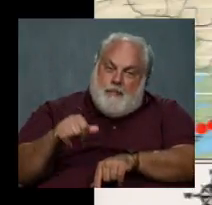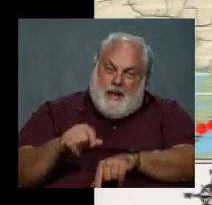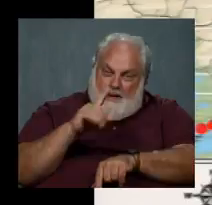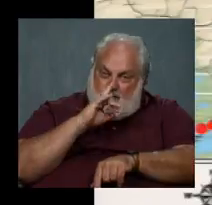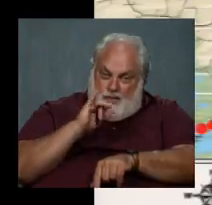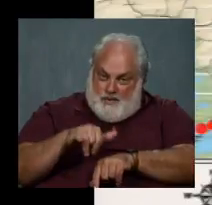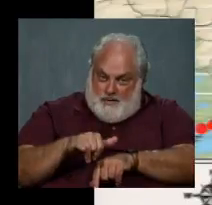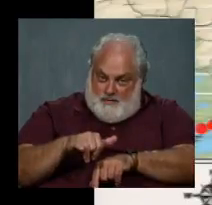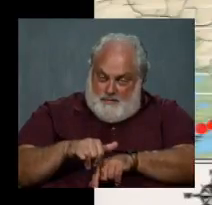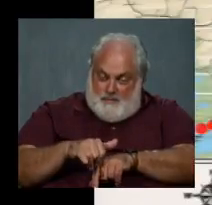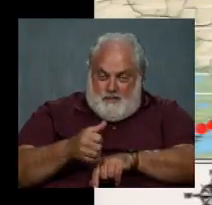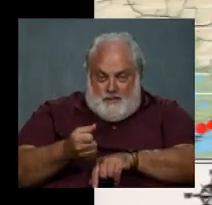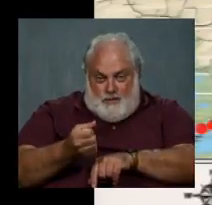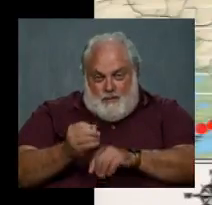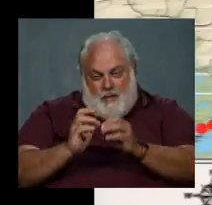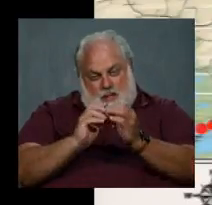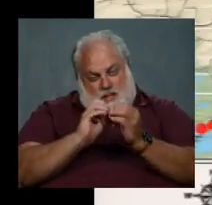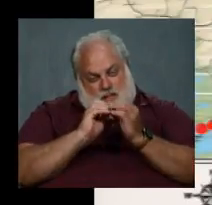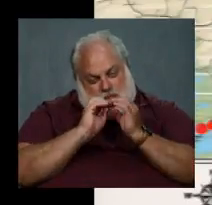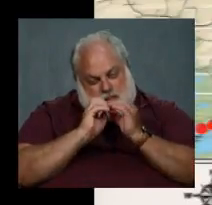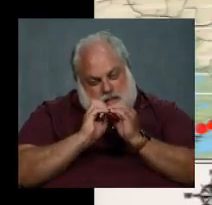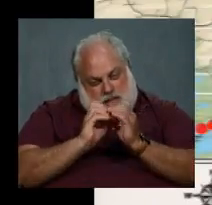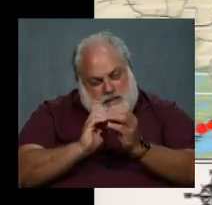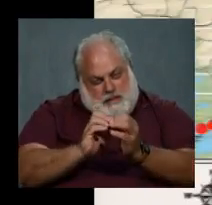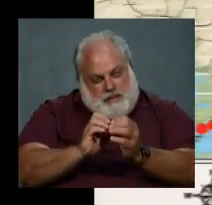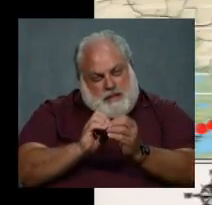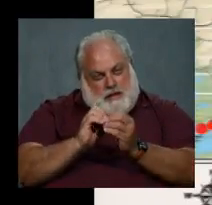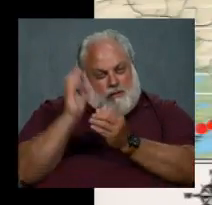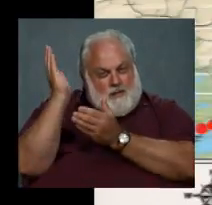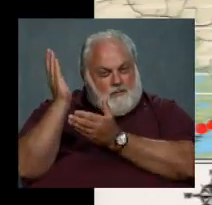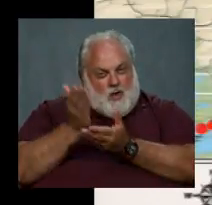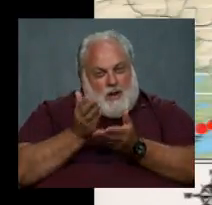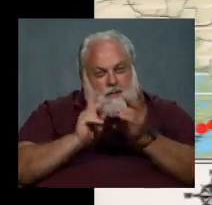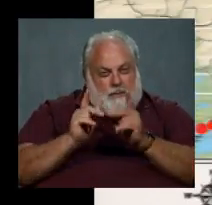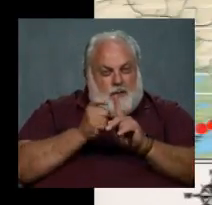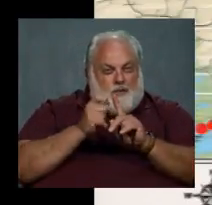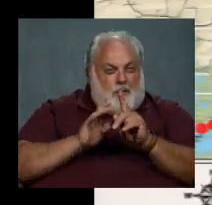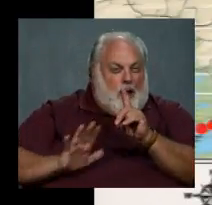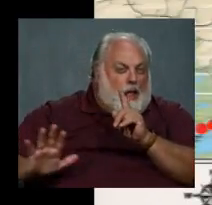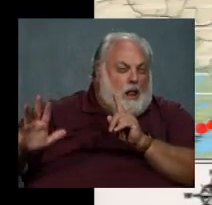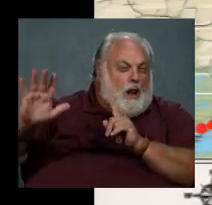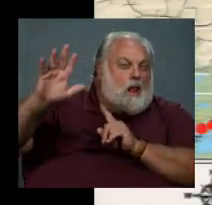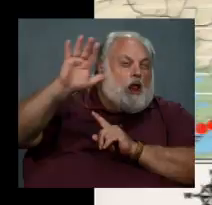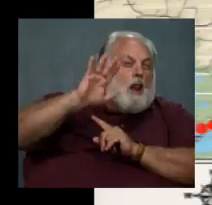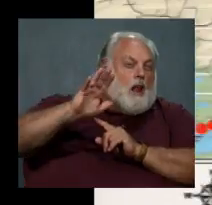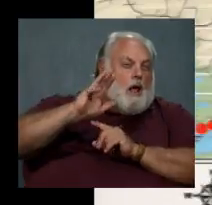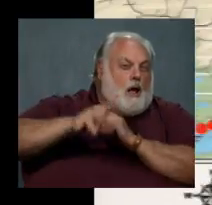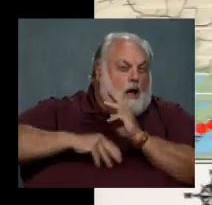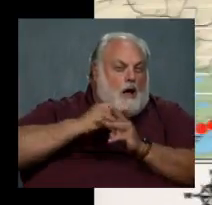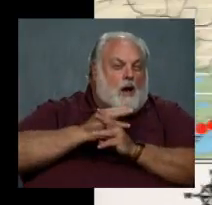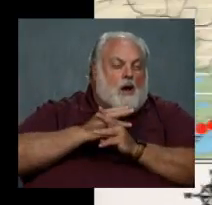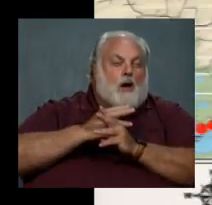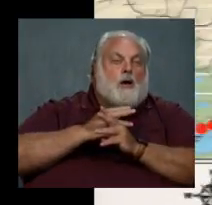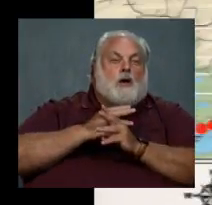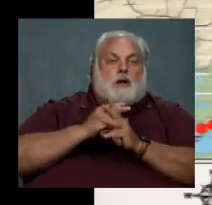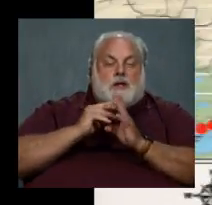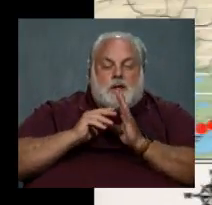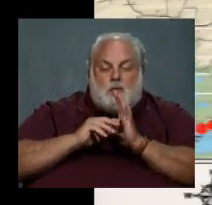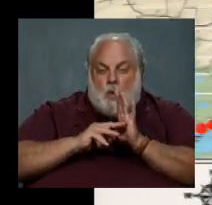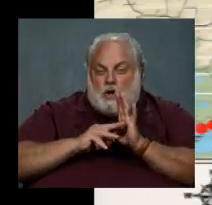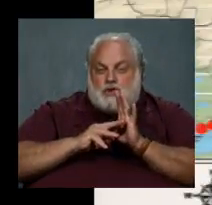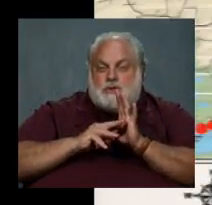it. So we've had numerous discussions. We've brought in people from all over the country. Representatives from Washington have been here, including